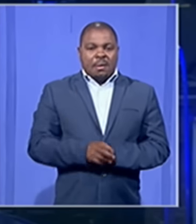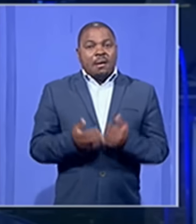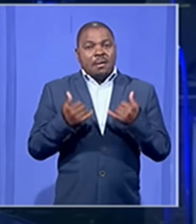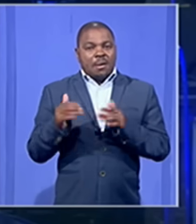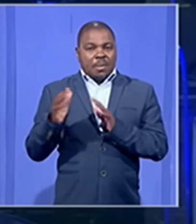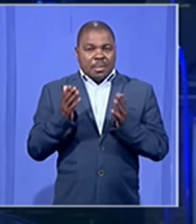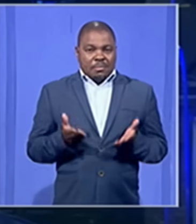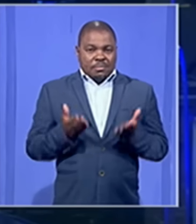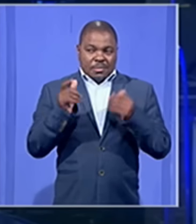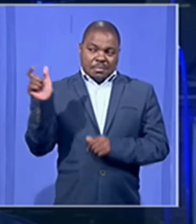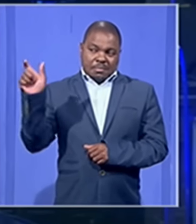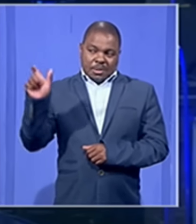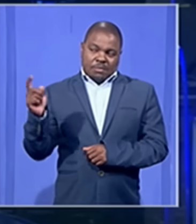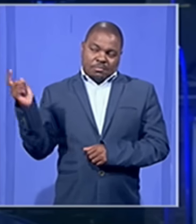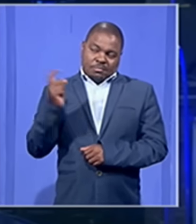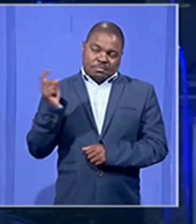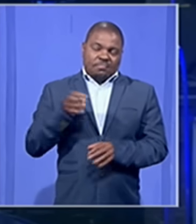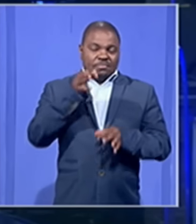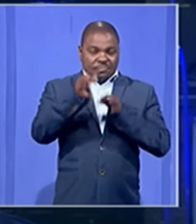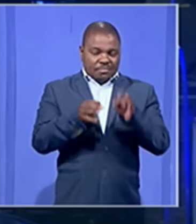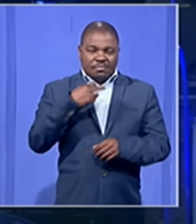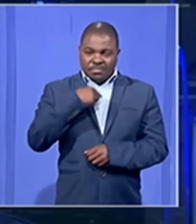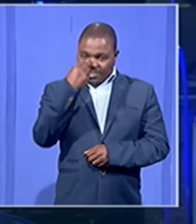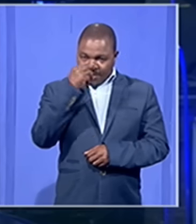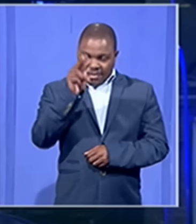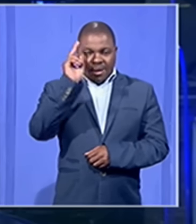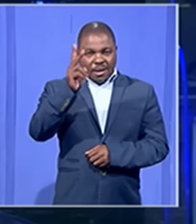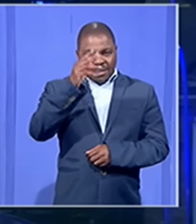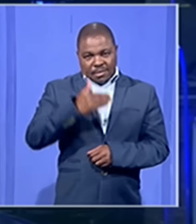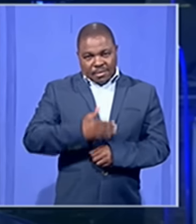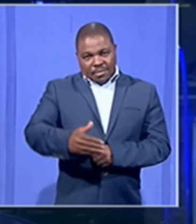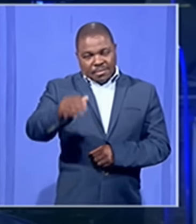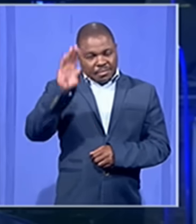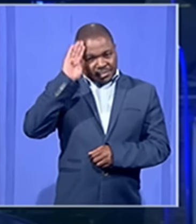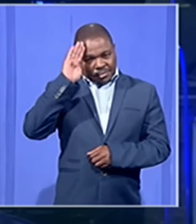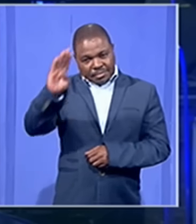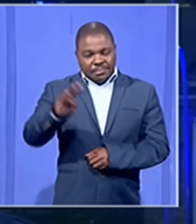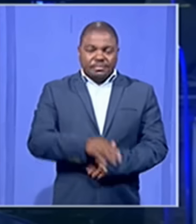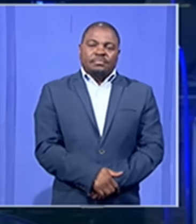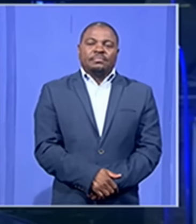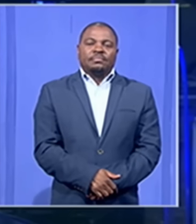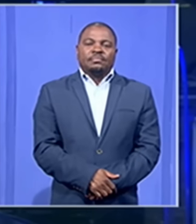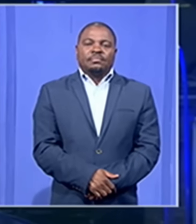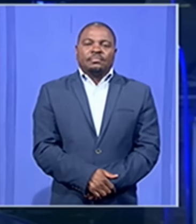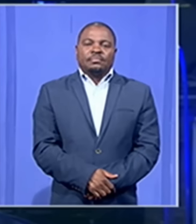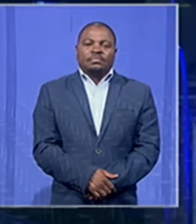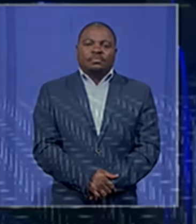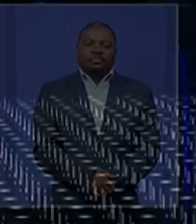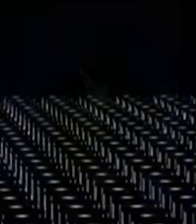re go tlogela ka polelopelo ya maemo a bosa go fitela gape re kopana mo nakong e tlang phiri o rile ga mosegangwe.